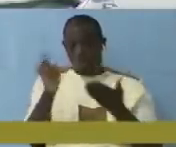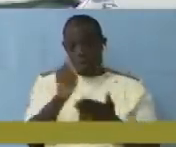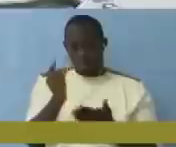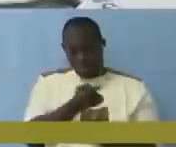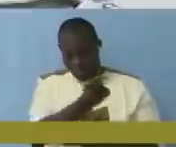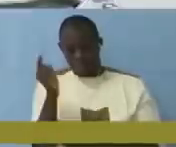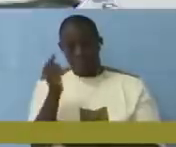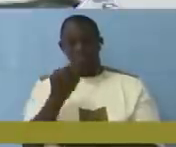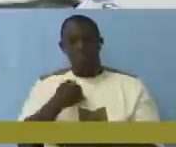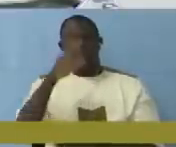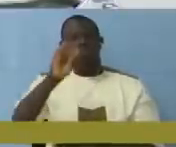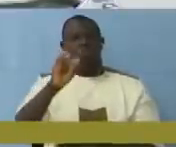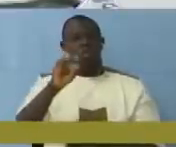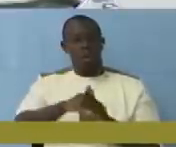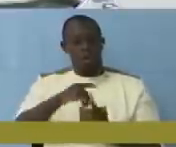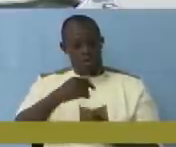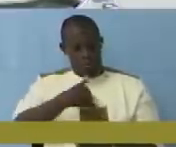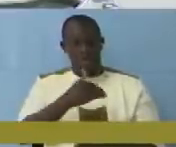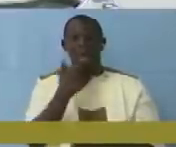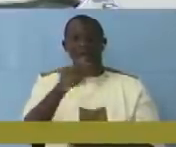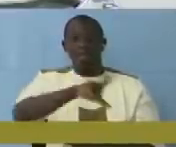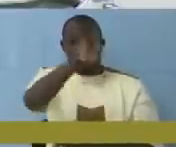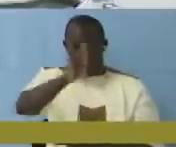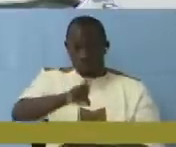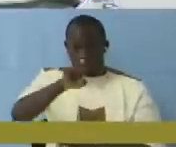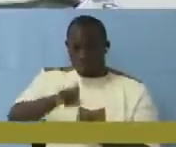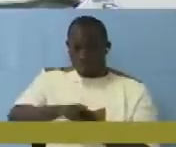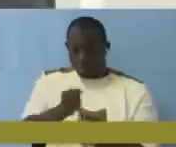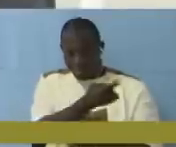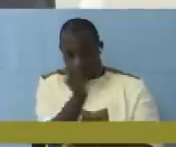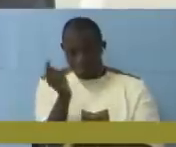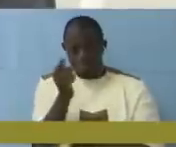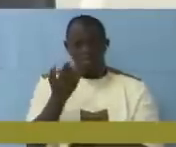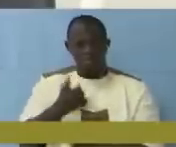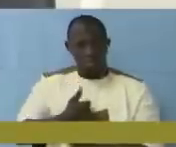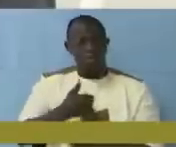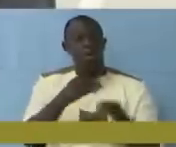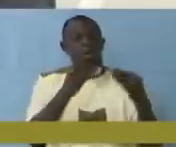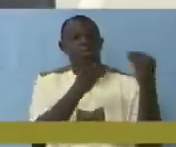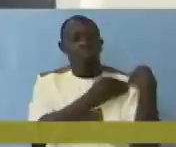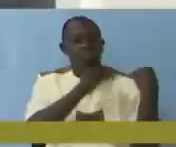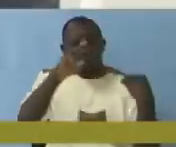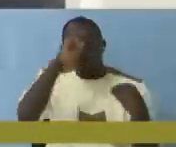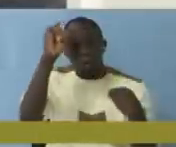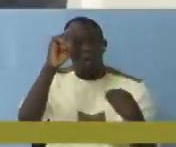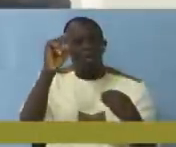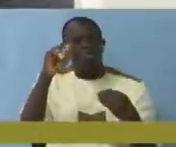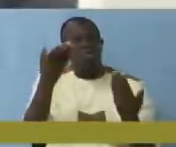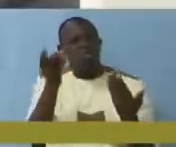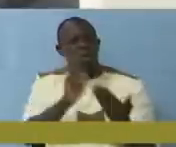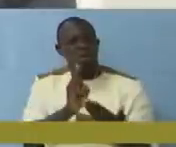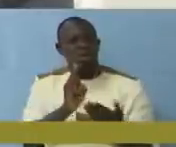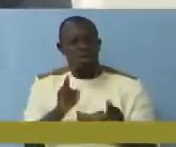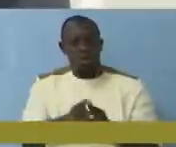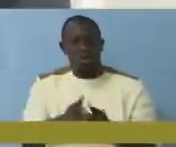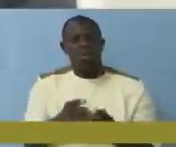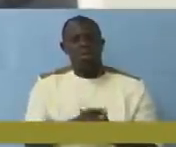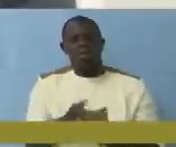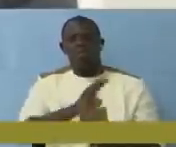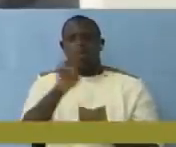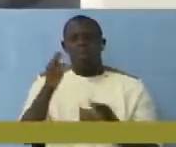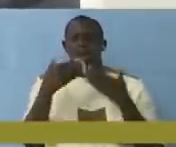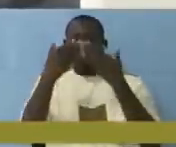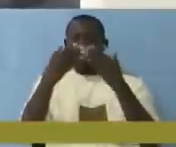my question is, what is their function? What roles are given to them? And don't tell me that they deal